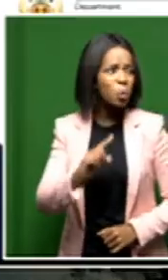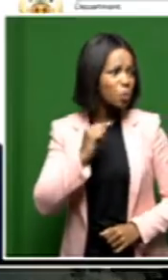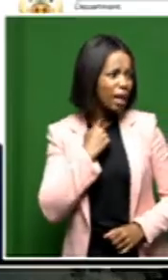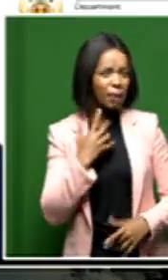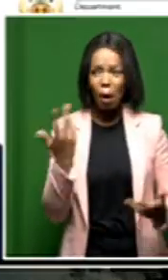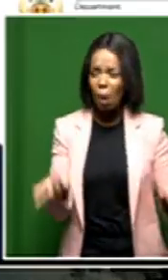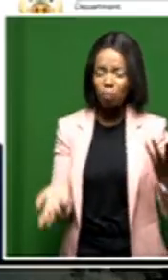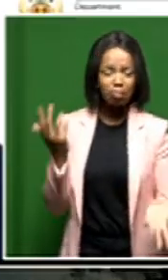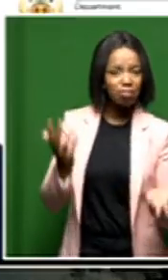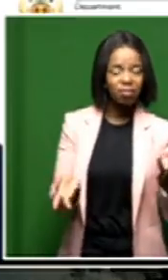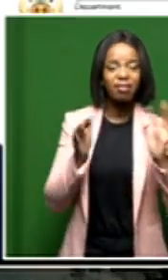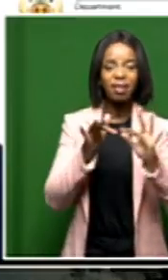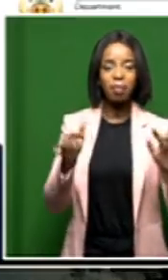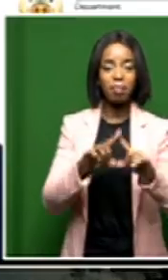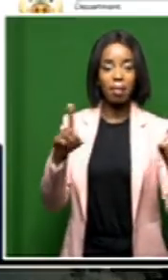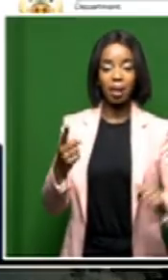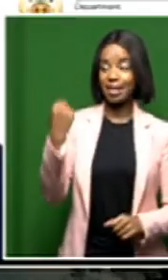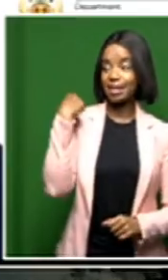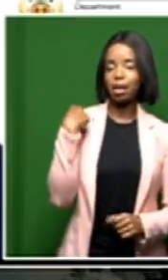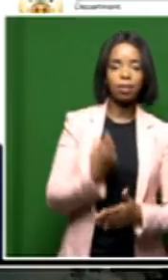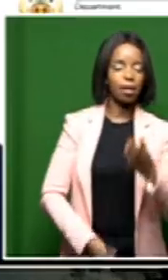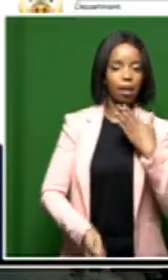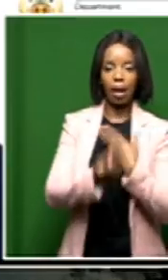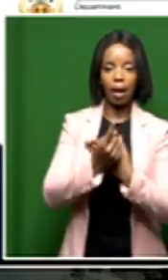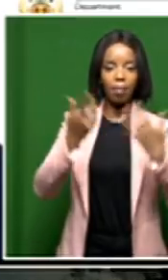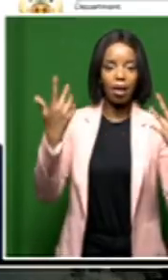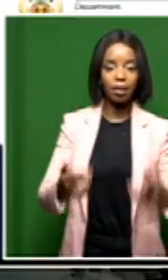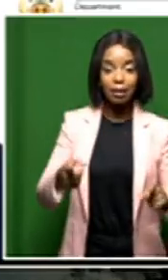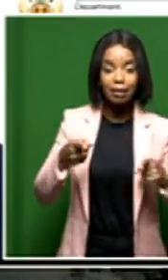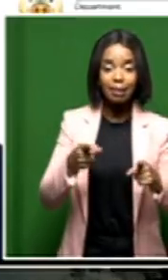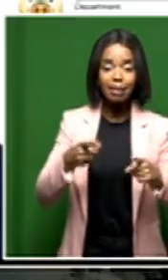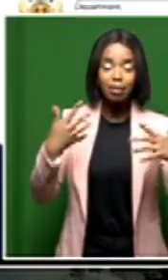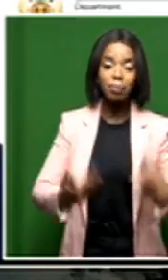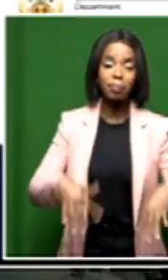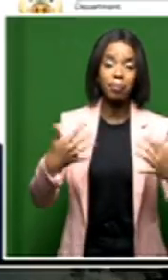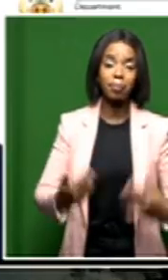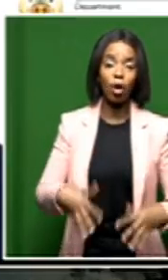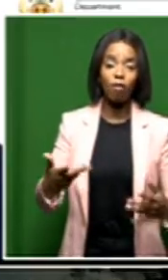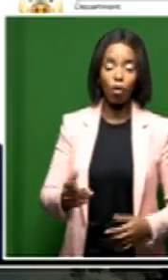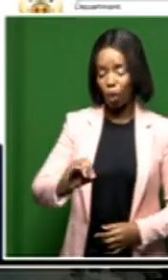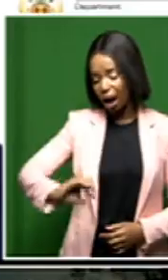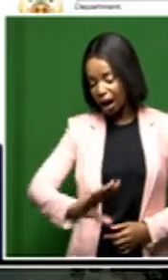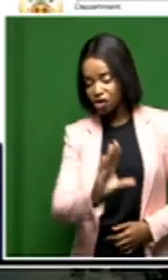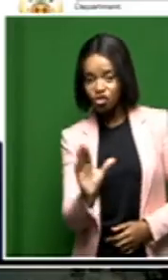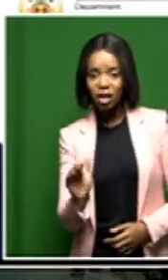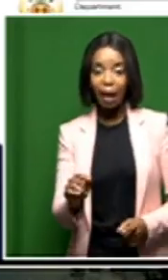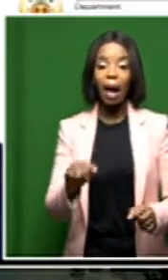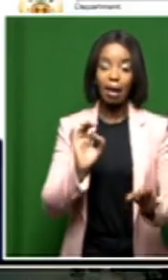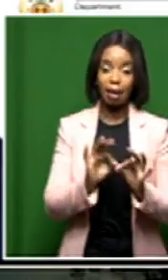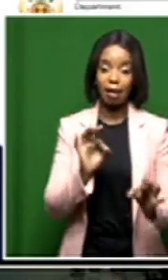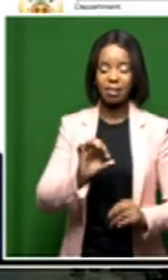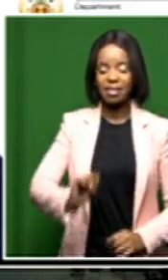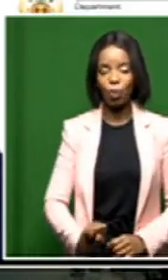And yesterday, it happened. I mean, this is a big move for the continent and obviously for South Africa.